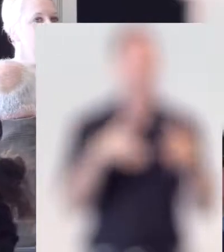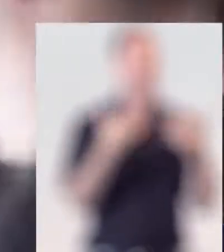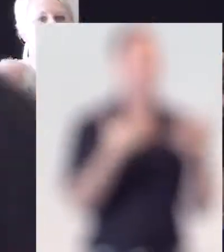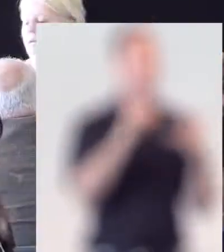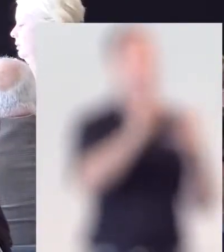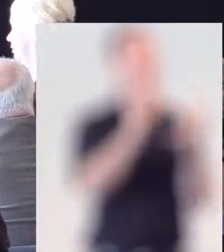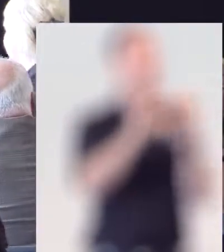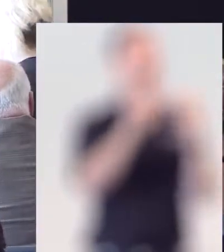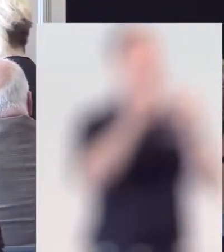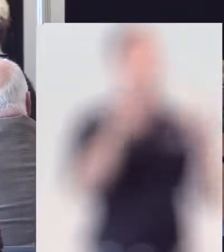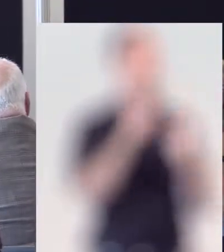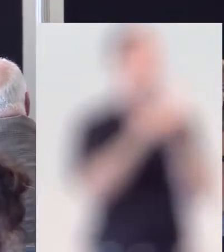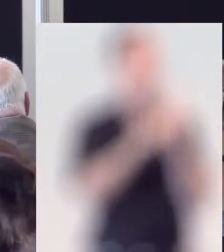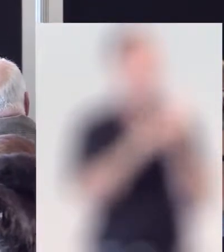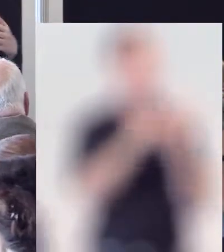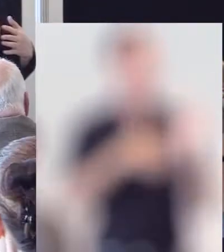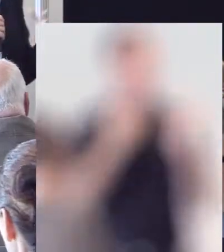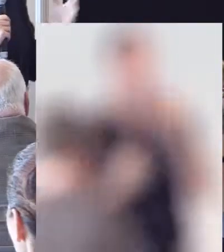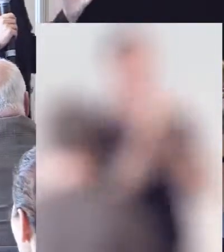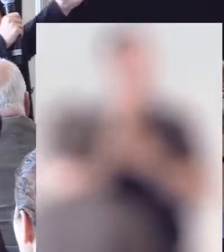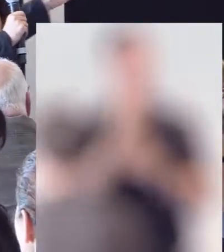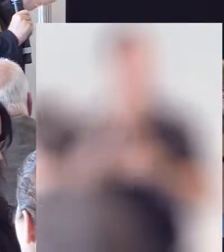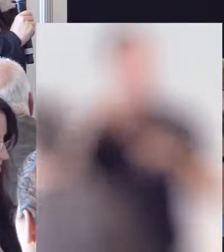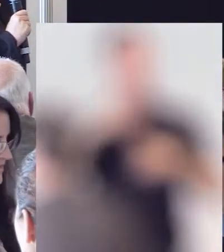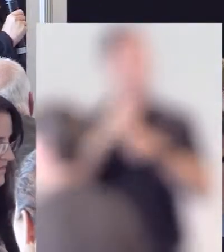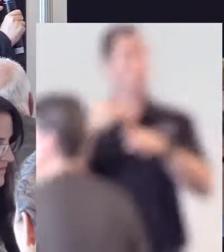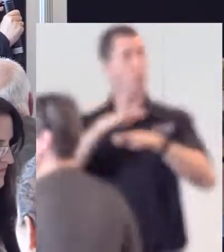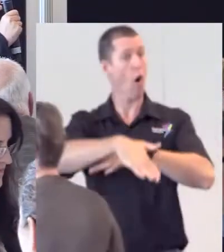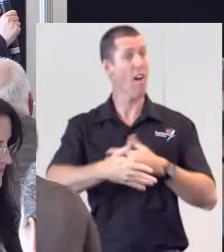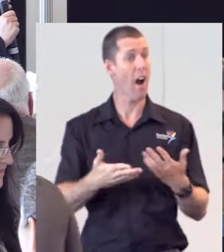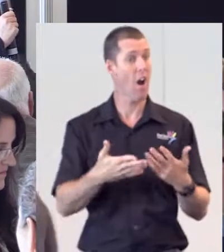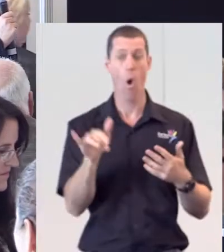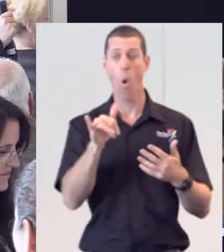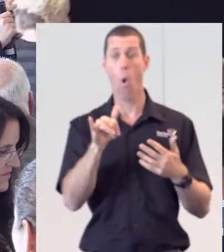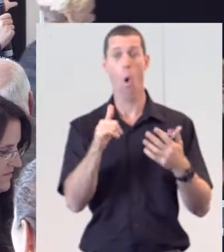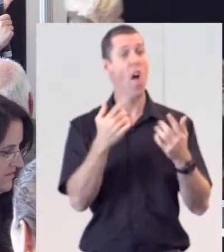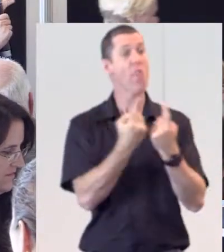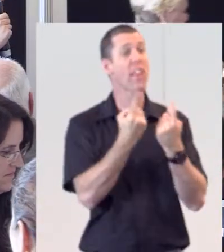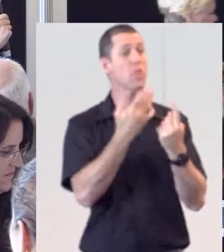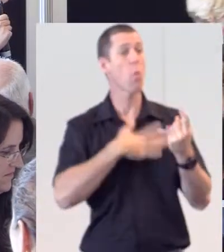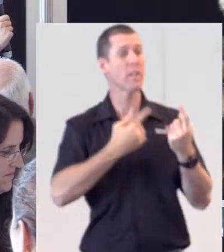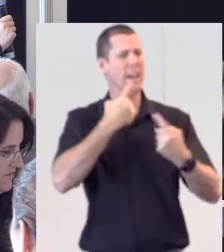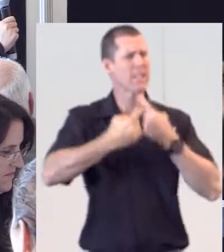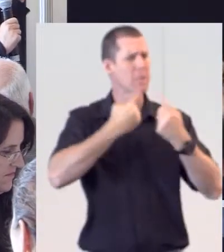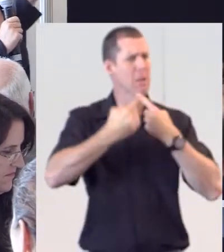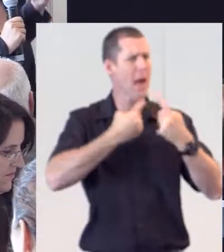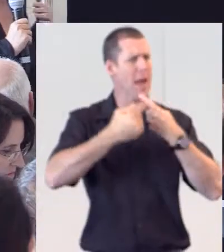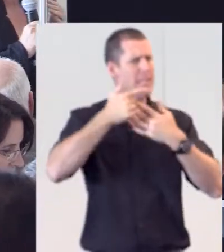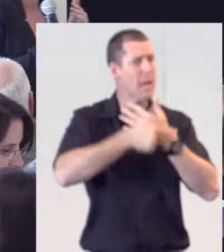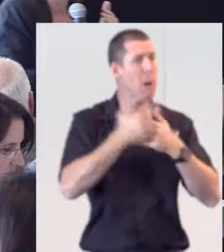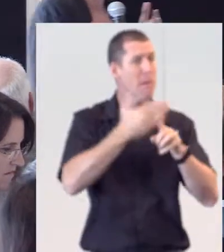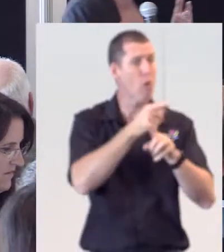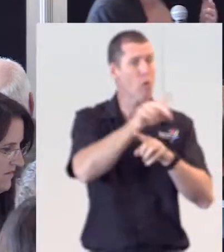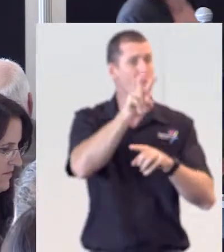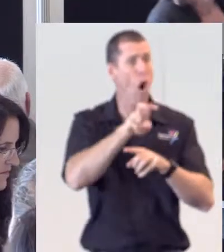feedback notes that you'd like to highlight that wasn't? Anything you'd like to explain before people vote on it? Because after all, it will be a